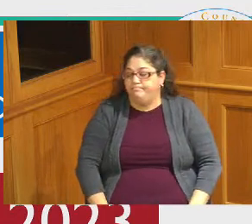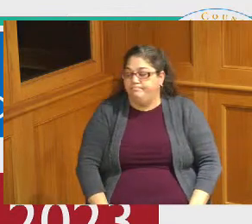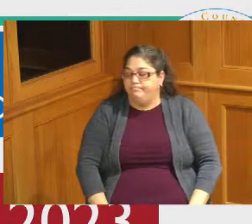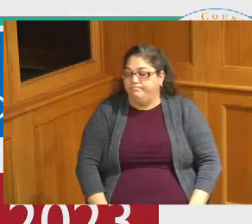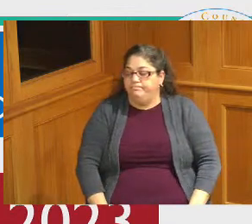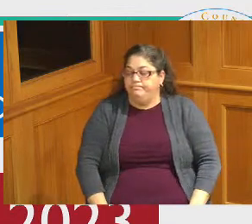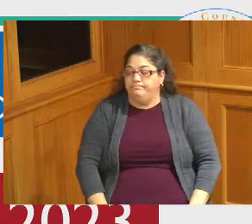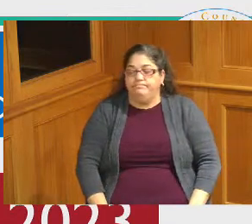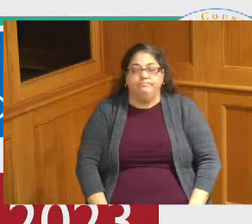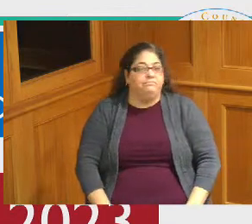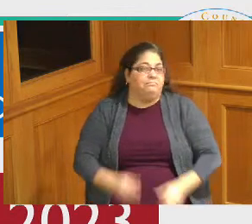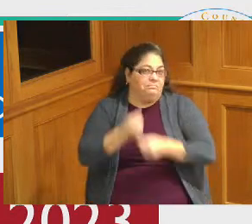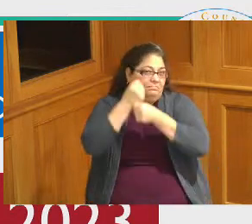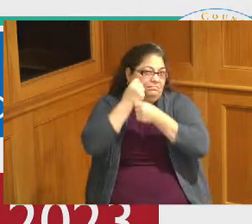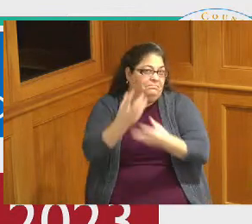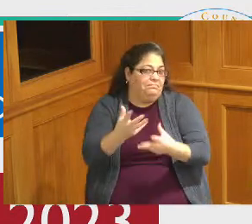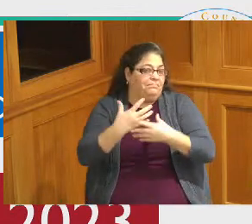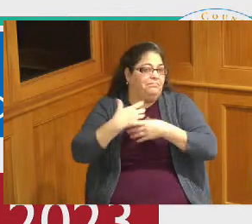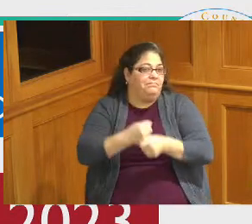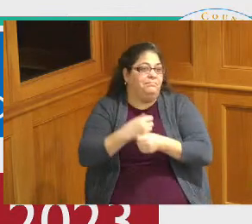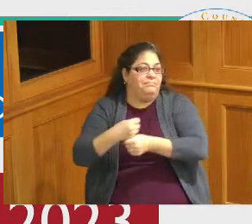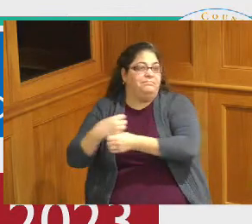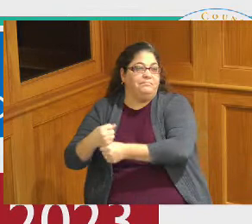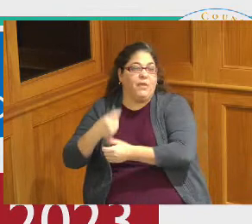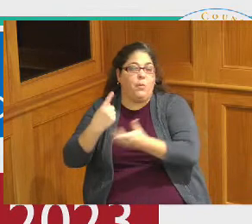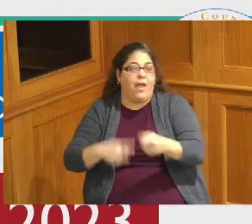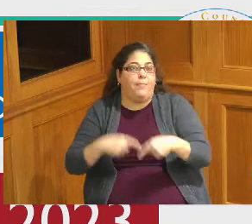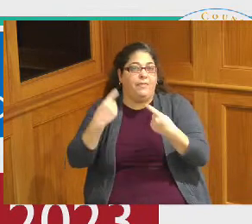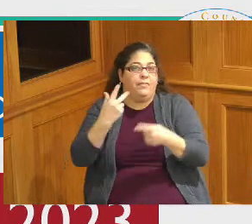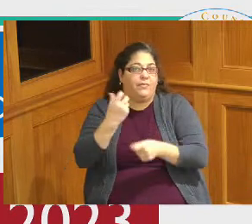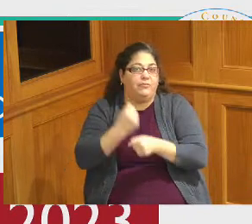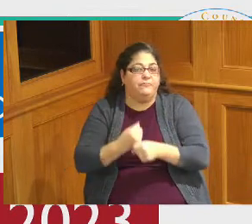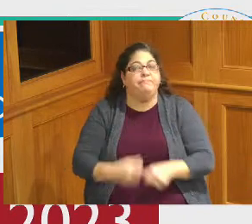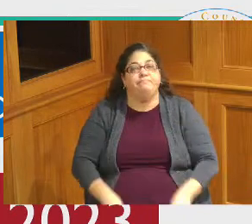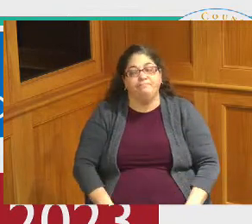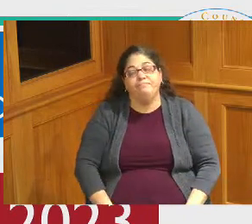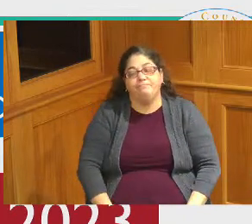giving a recap of what's occurred for the last 3 years.